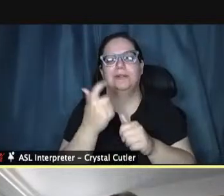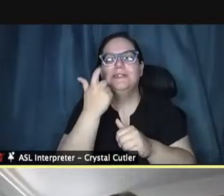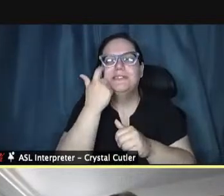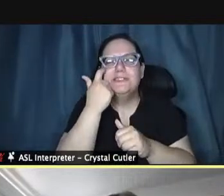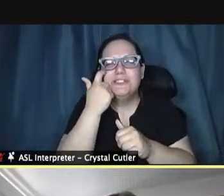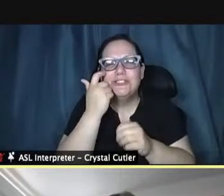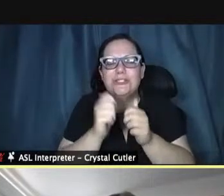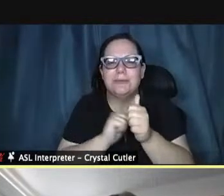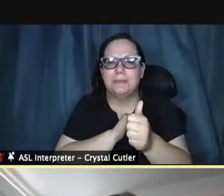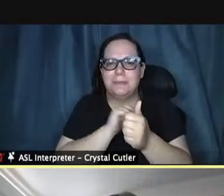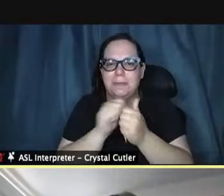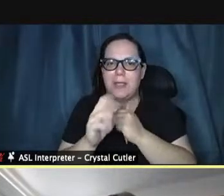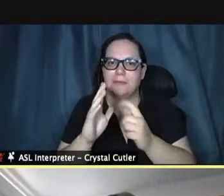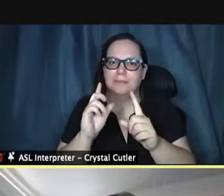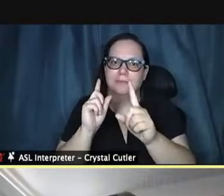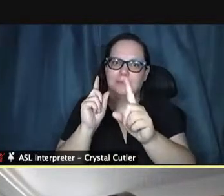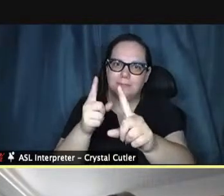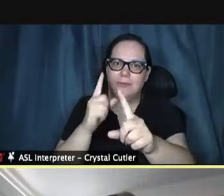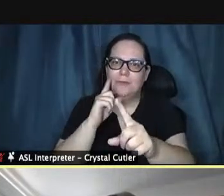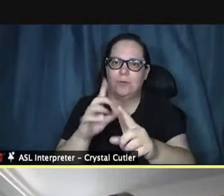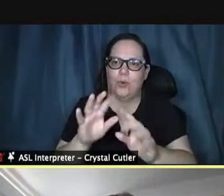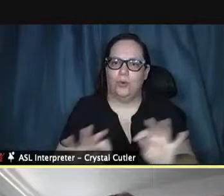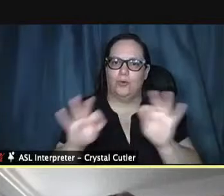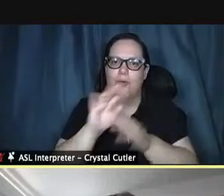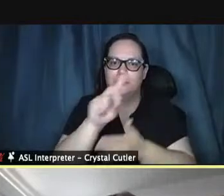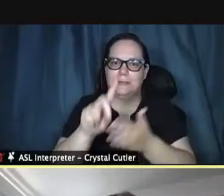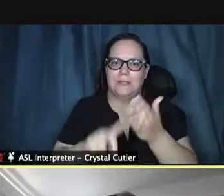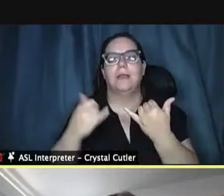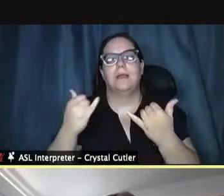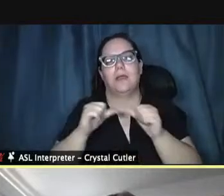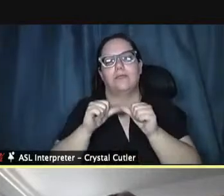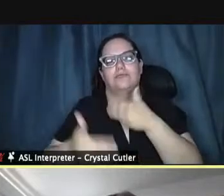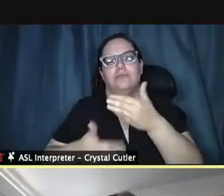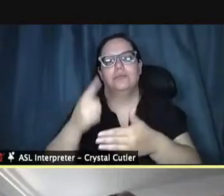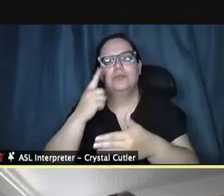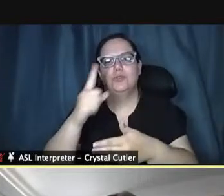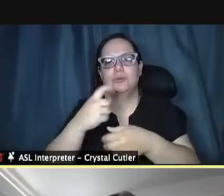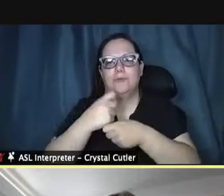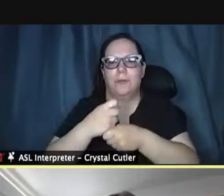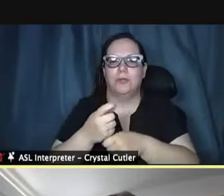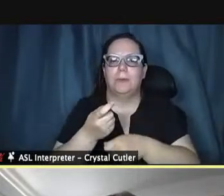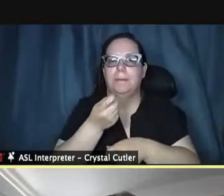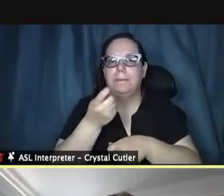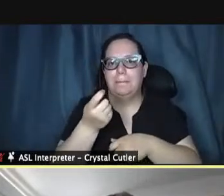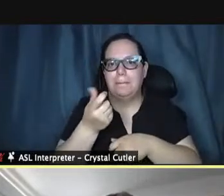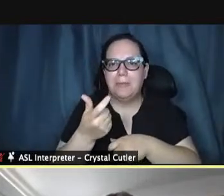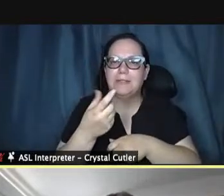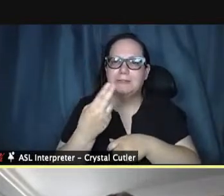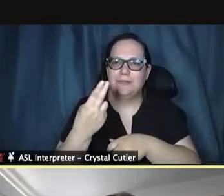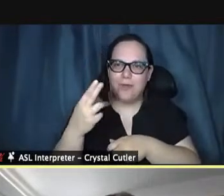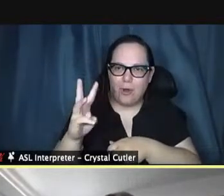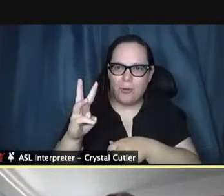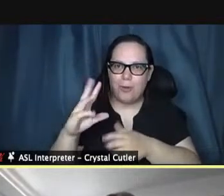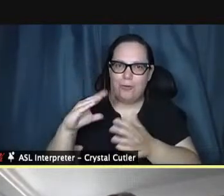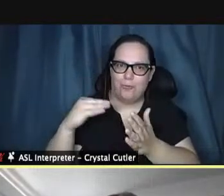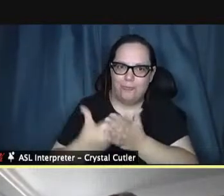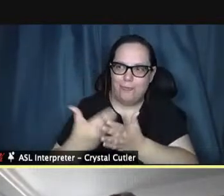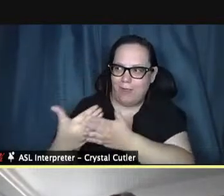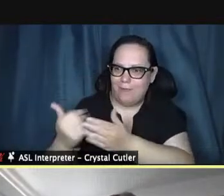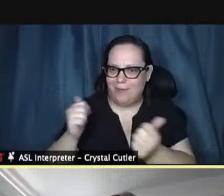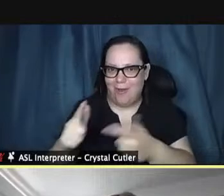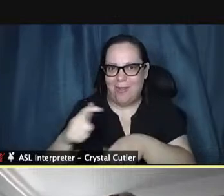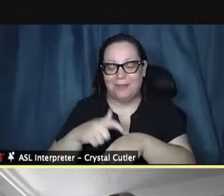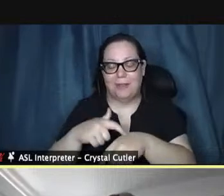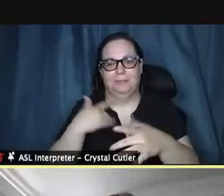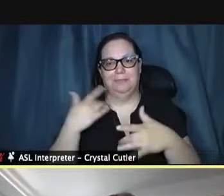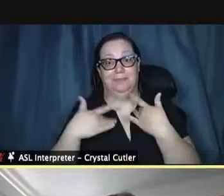design review, and so are now onward to fabrication. Bits of hardware are arriving all the time, and it's really quite exciting that in